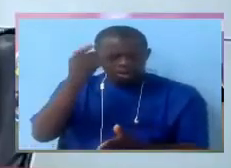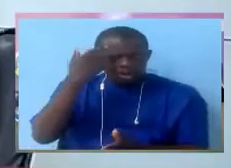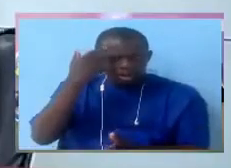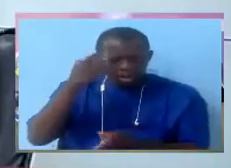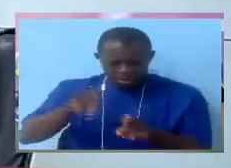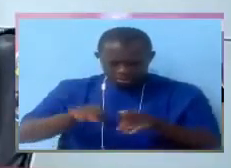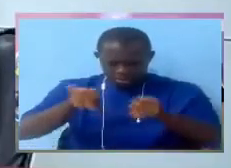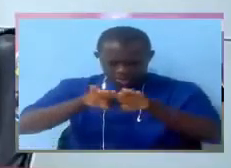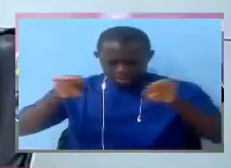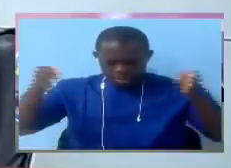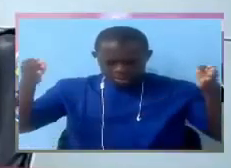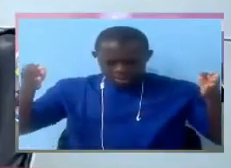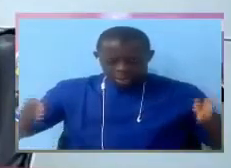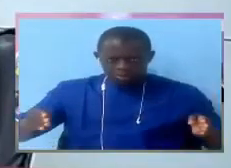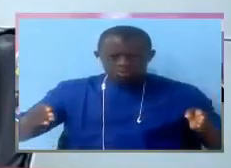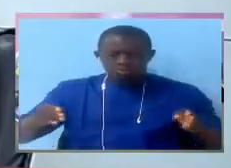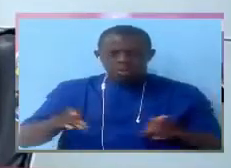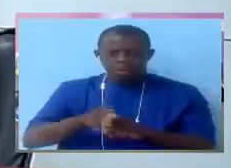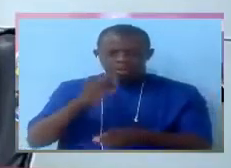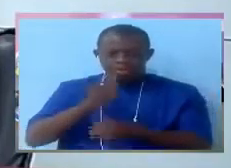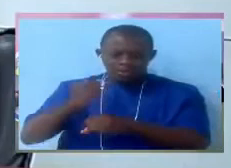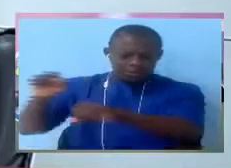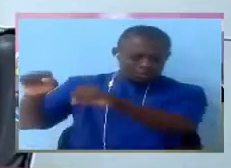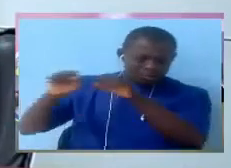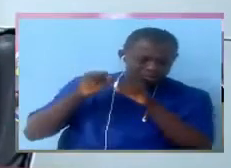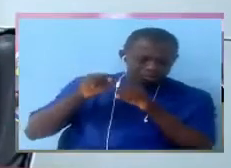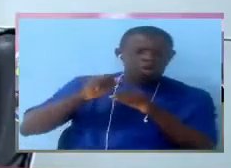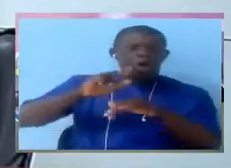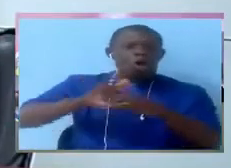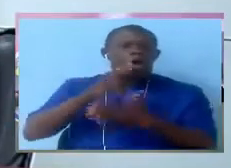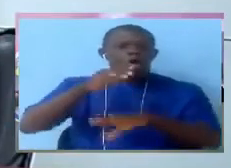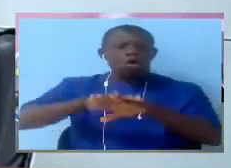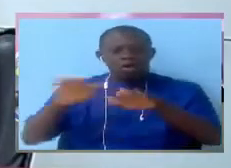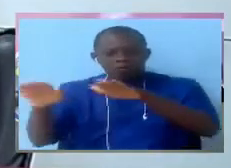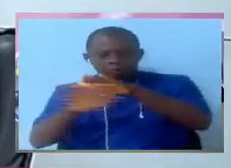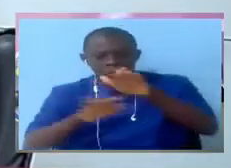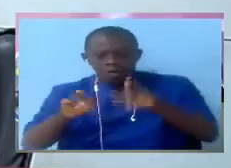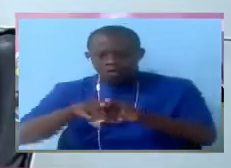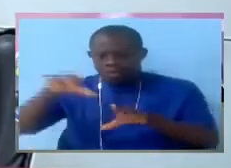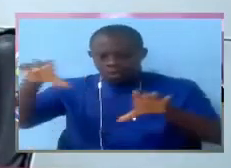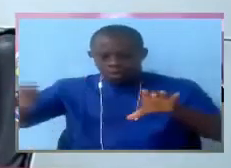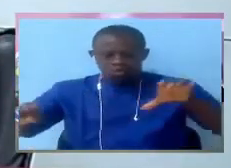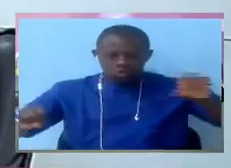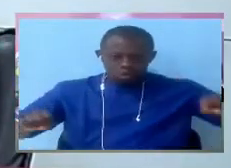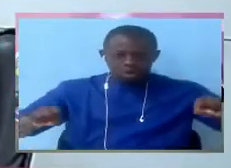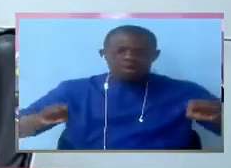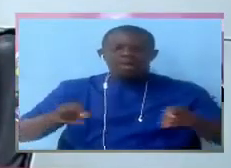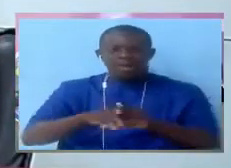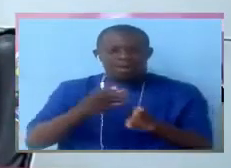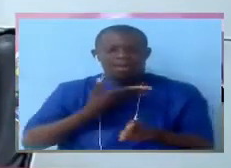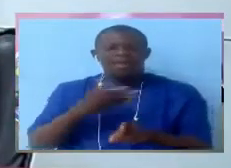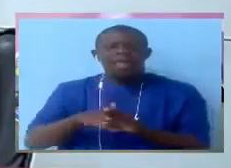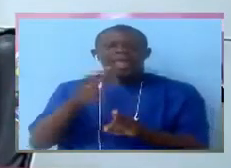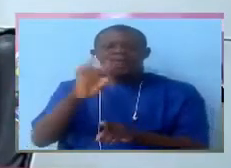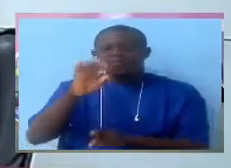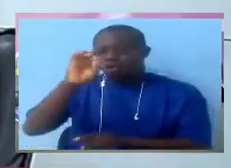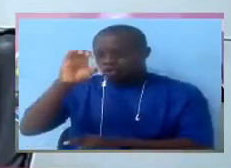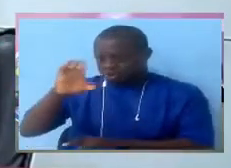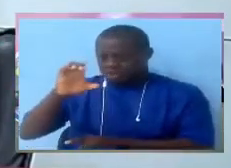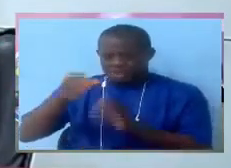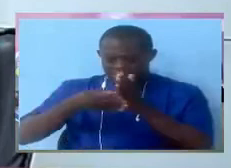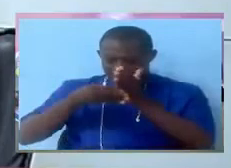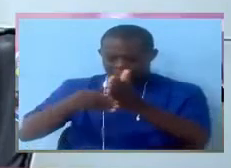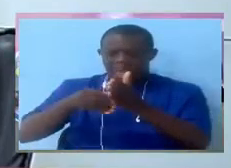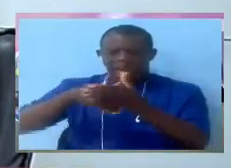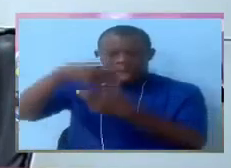will lay you on a table tedal ci suuf ni tie la or on the floor and hold you as aussi gene mu ne tie len ko when the OC